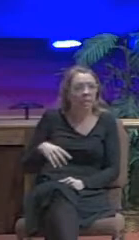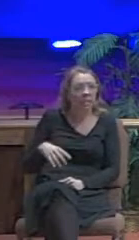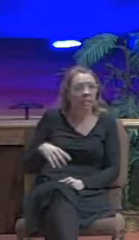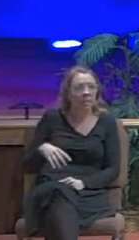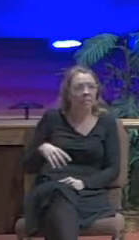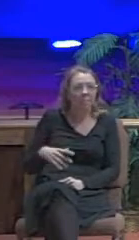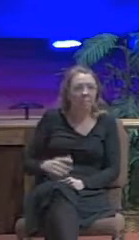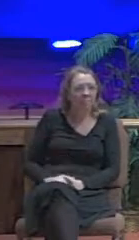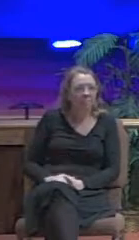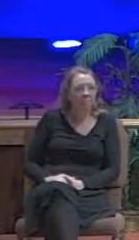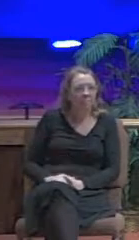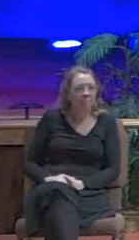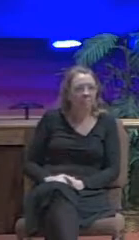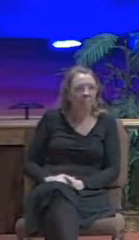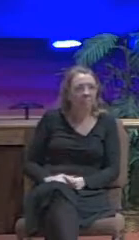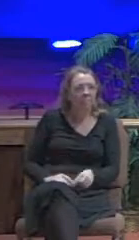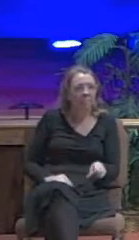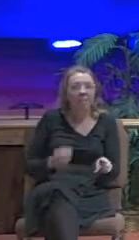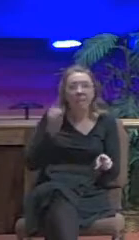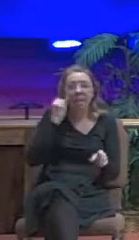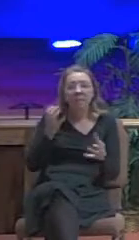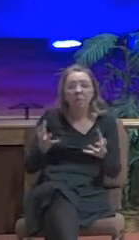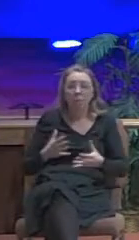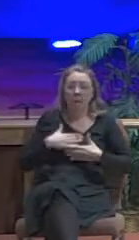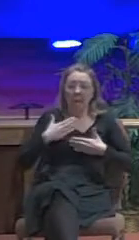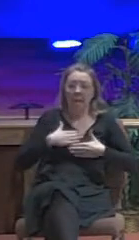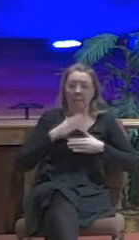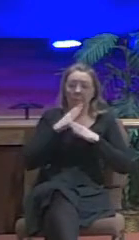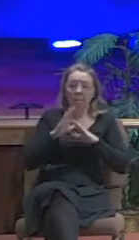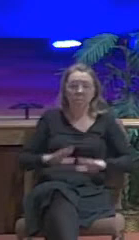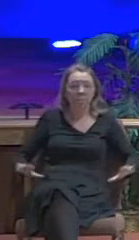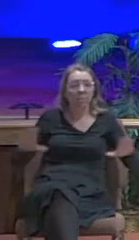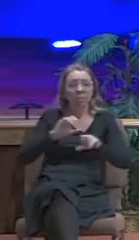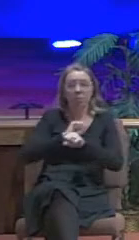If you want a happy, peaceful job, ministry is not for you.